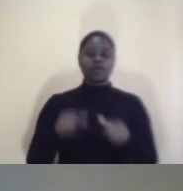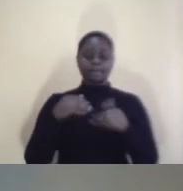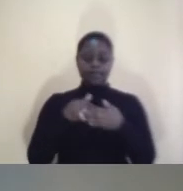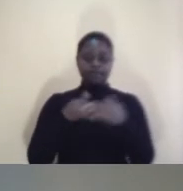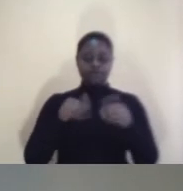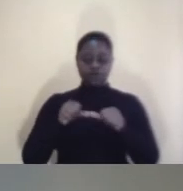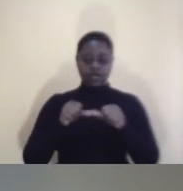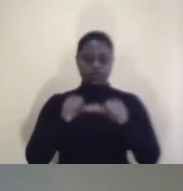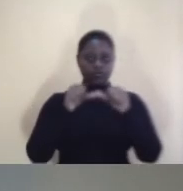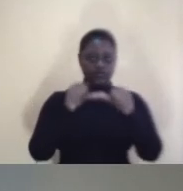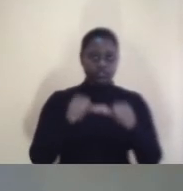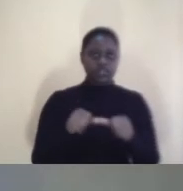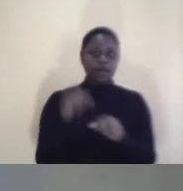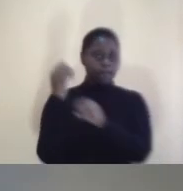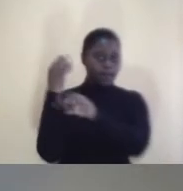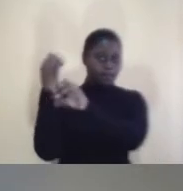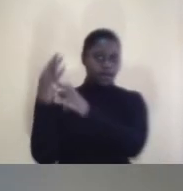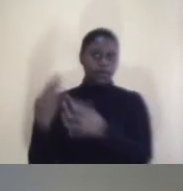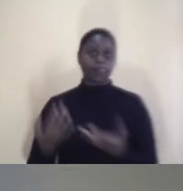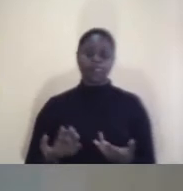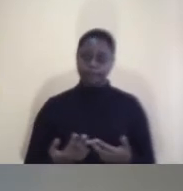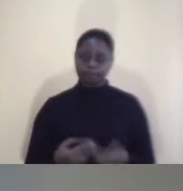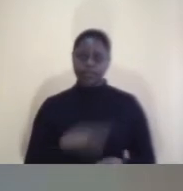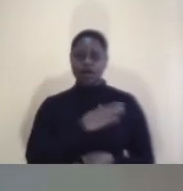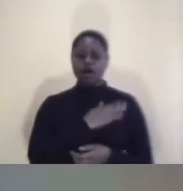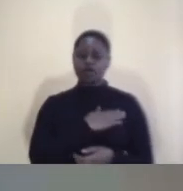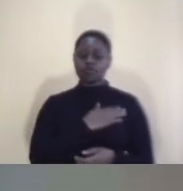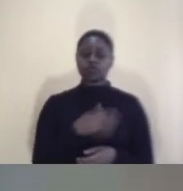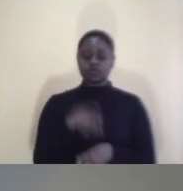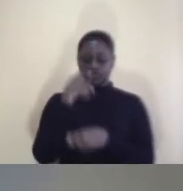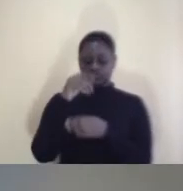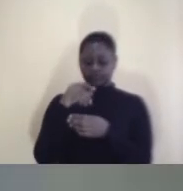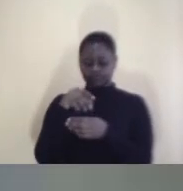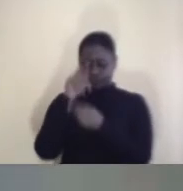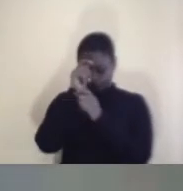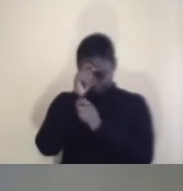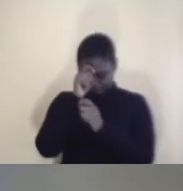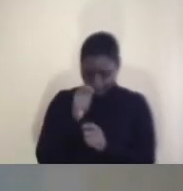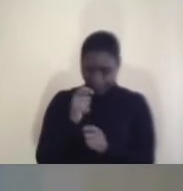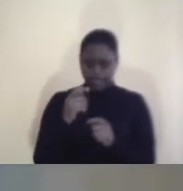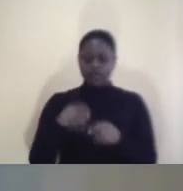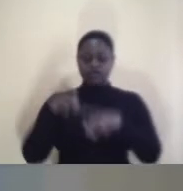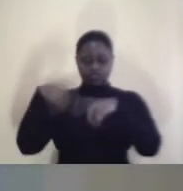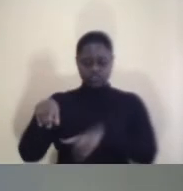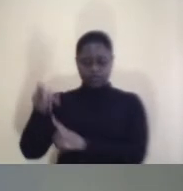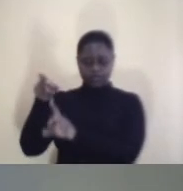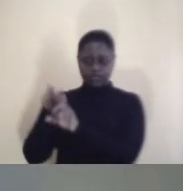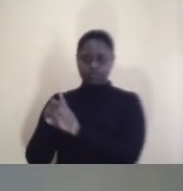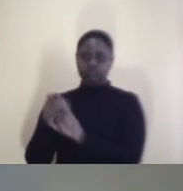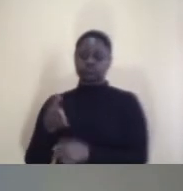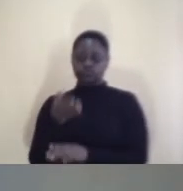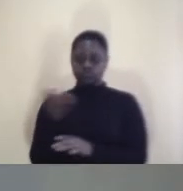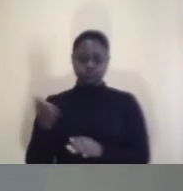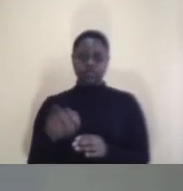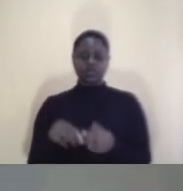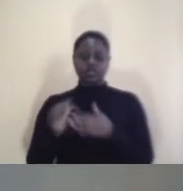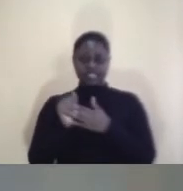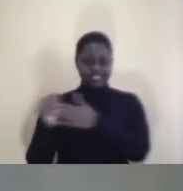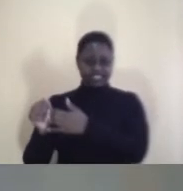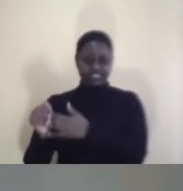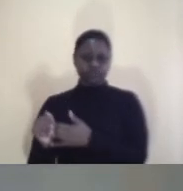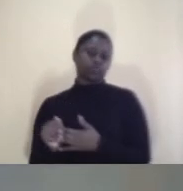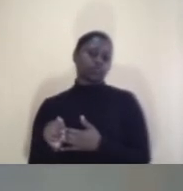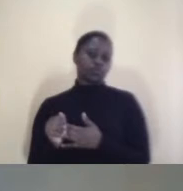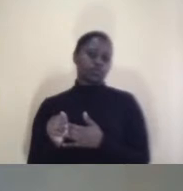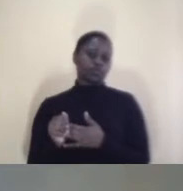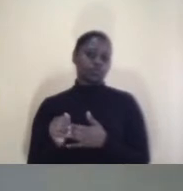on the substantive part of my address, I'd like to just acknowledge and thank the committee chairperson, Honourable Sabita Sapeta, for her